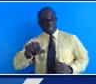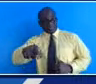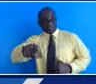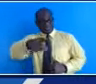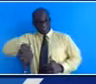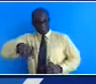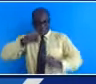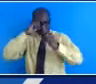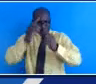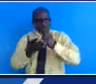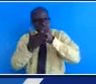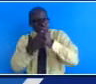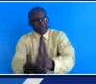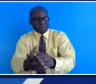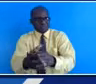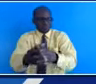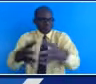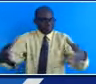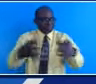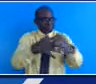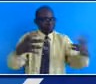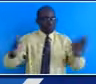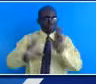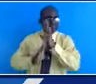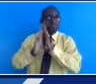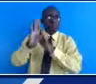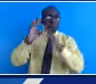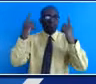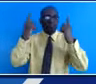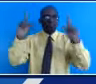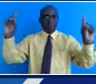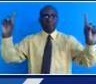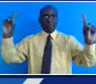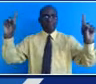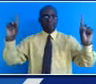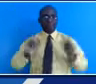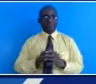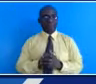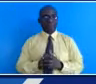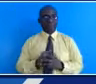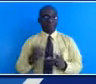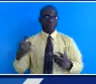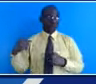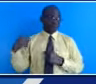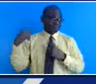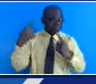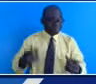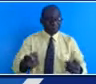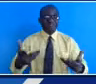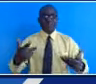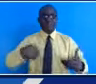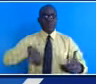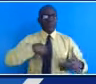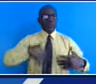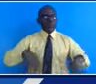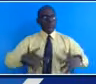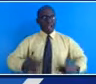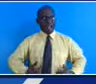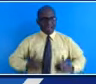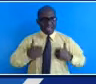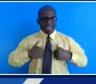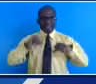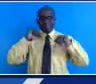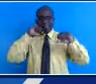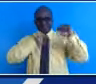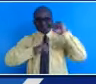rewarding is to see the resiliency of our members. None of us knew what we were facing when this pandemic